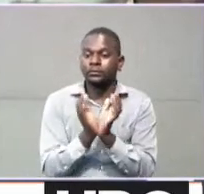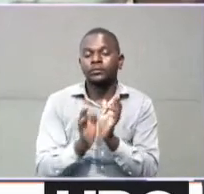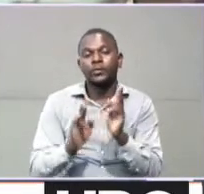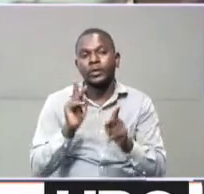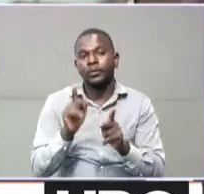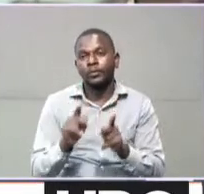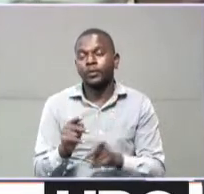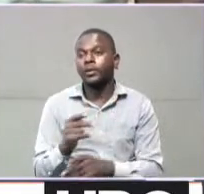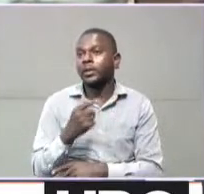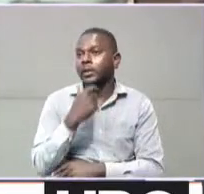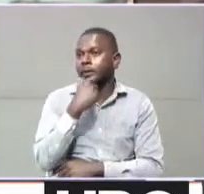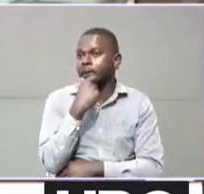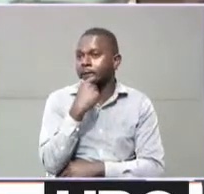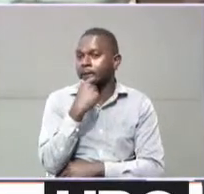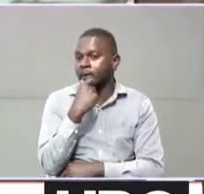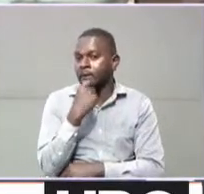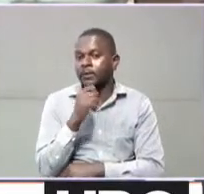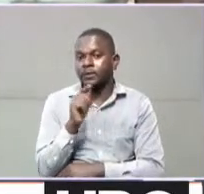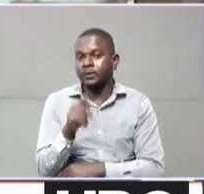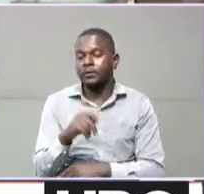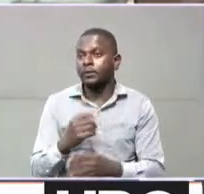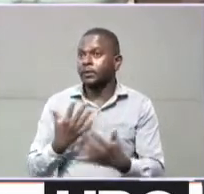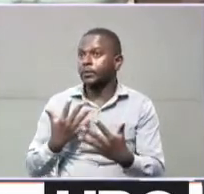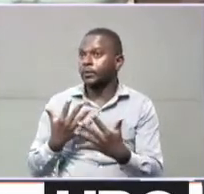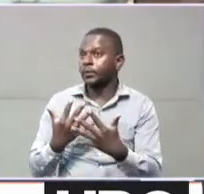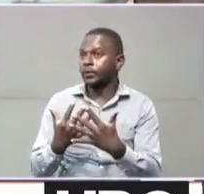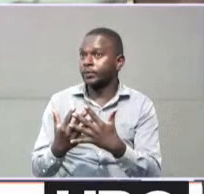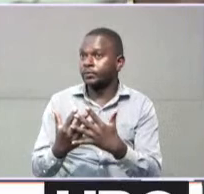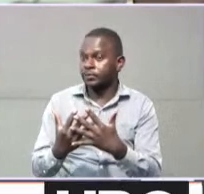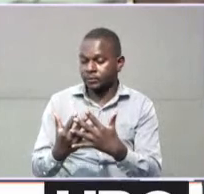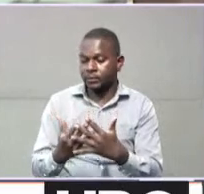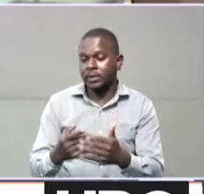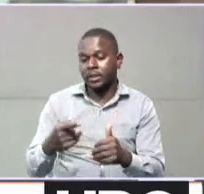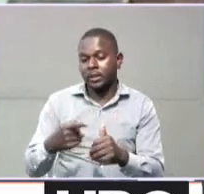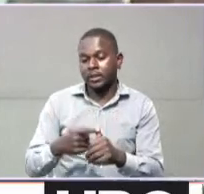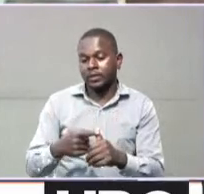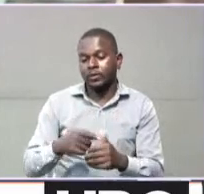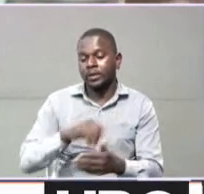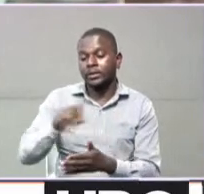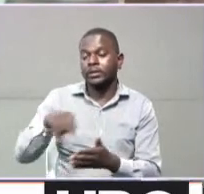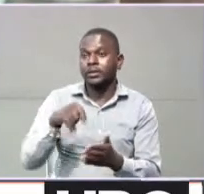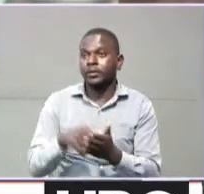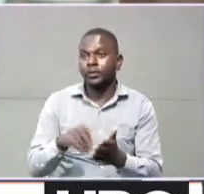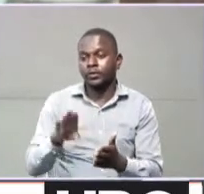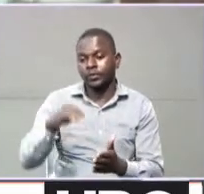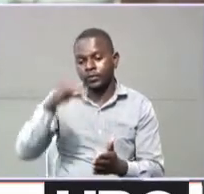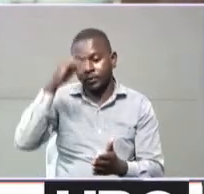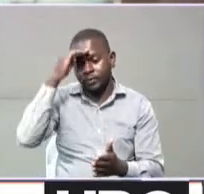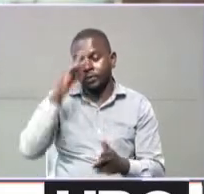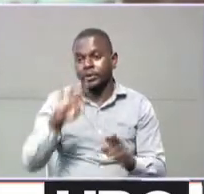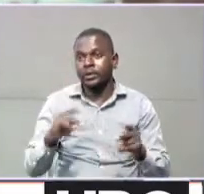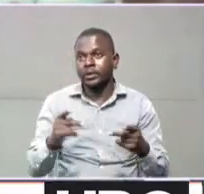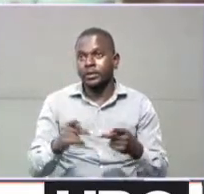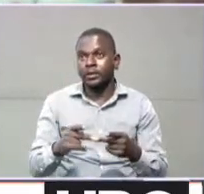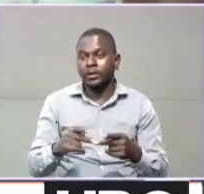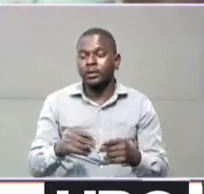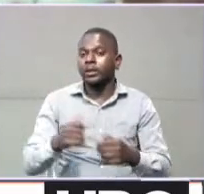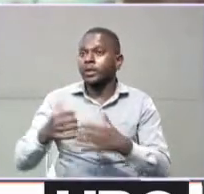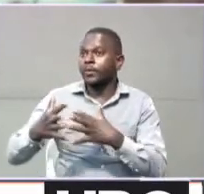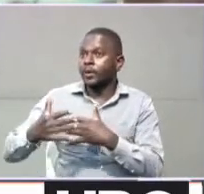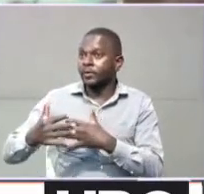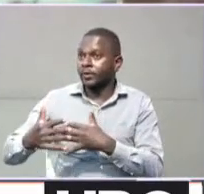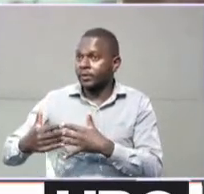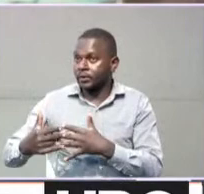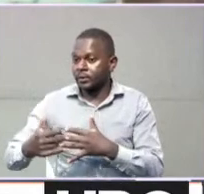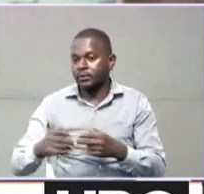suspects and taken them into custody at the royal central police station the suspects including a manufacturers